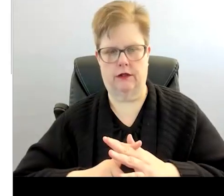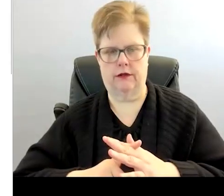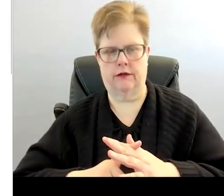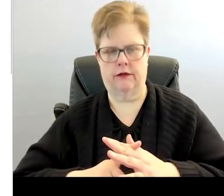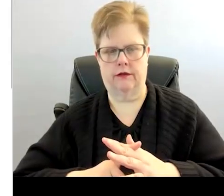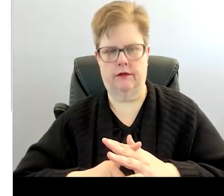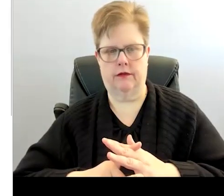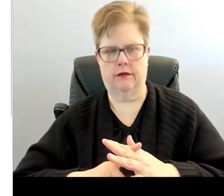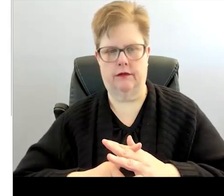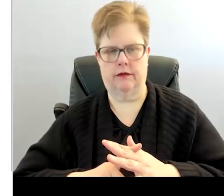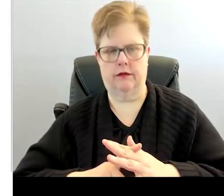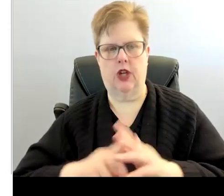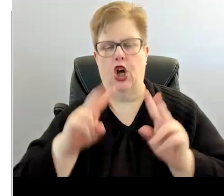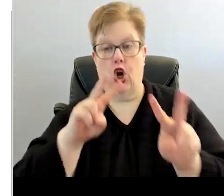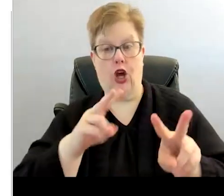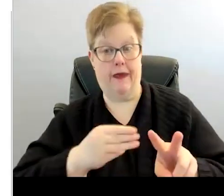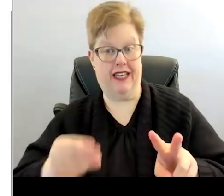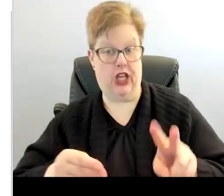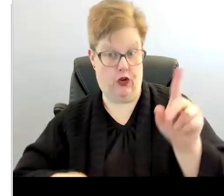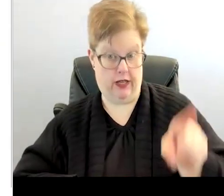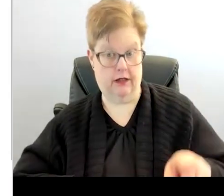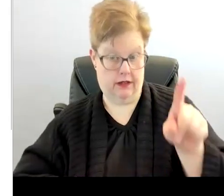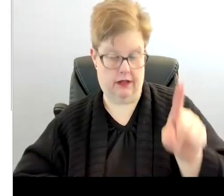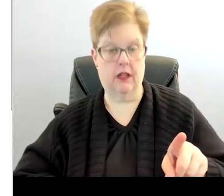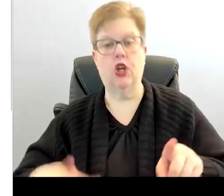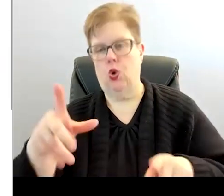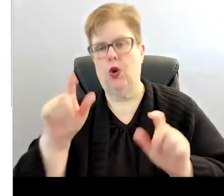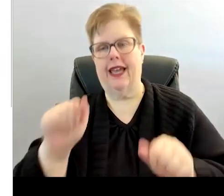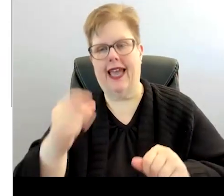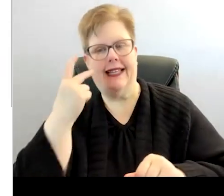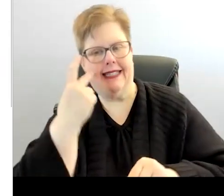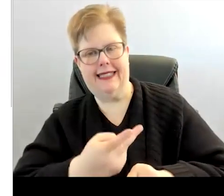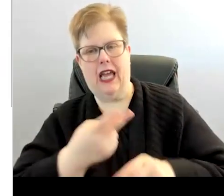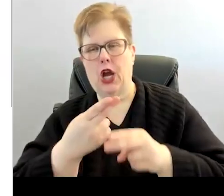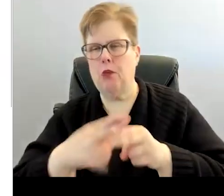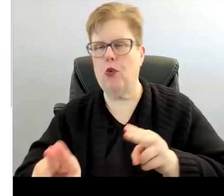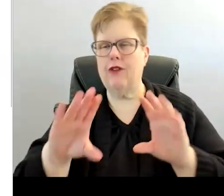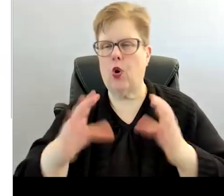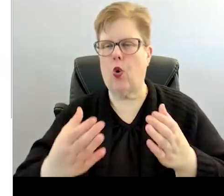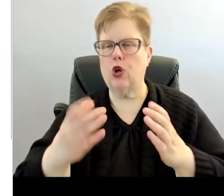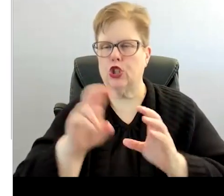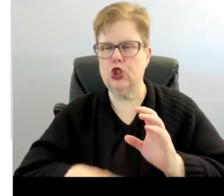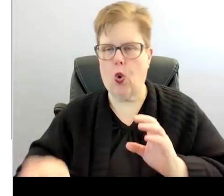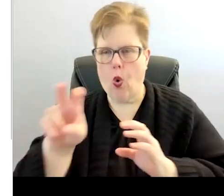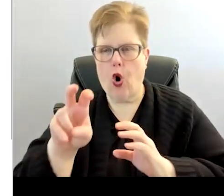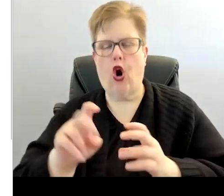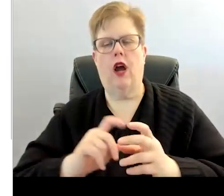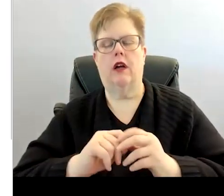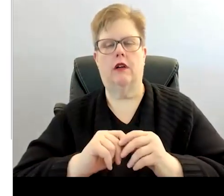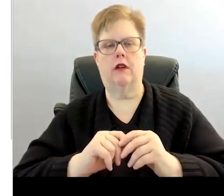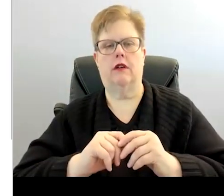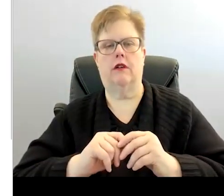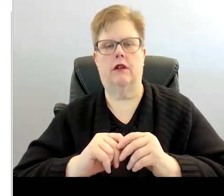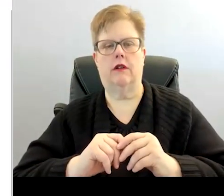and look at the materials here. And you'll be able to see a brief course tour here.